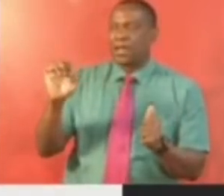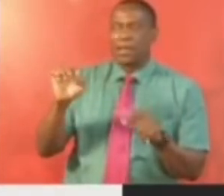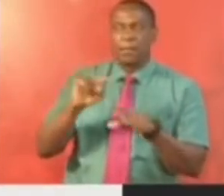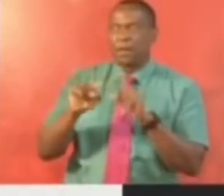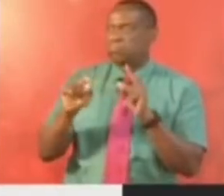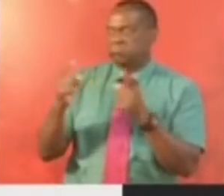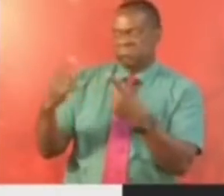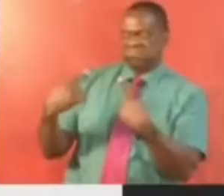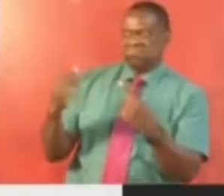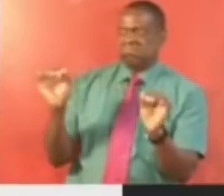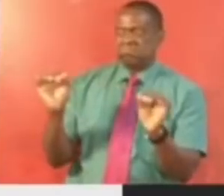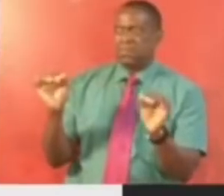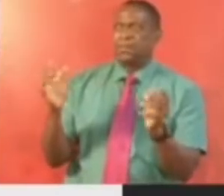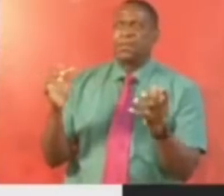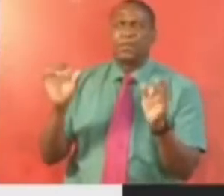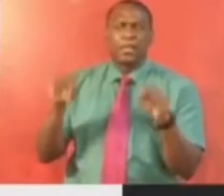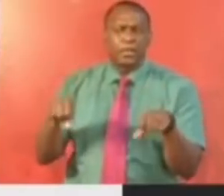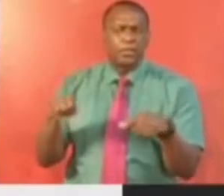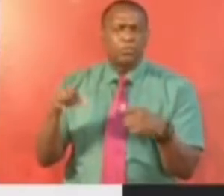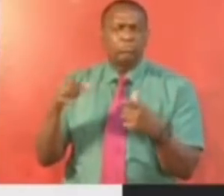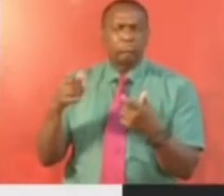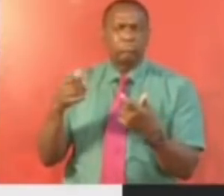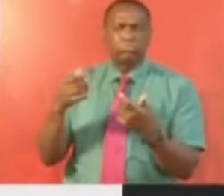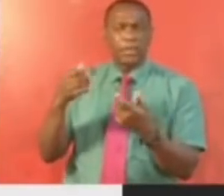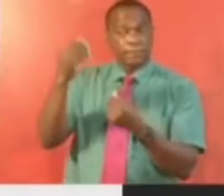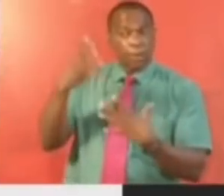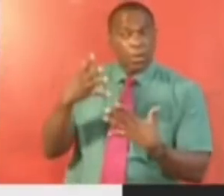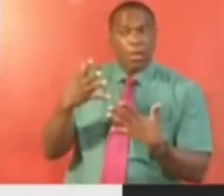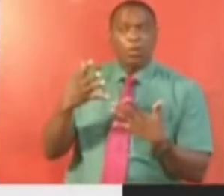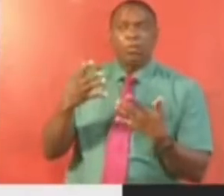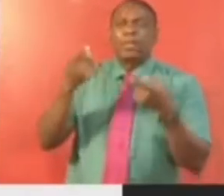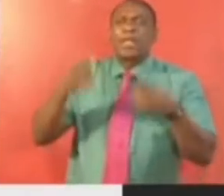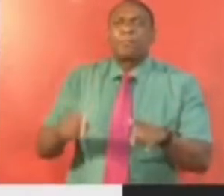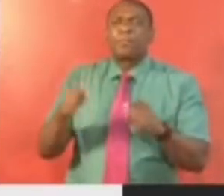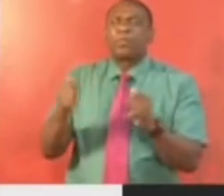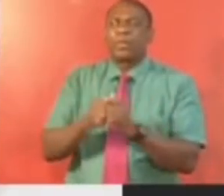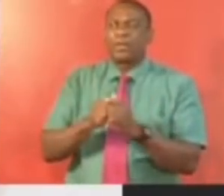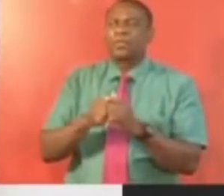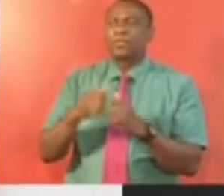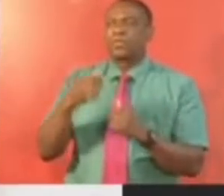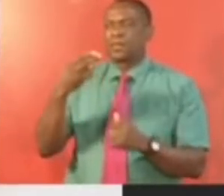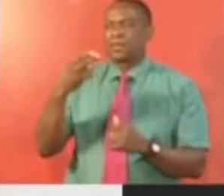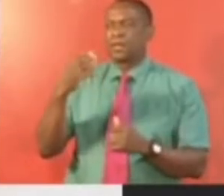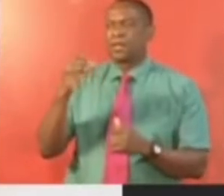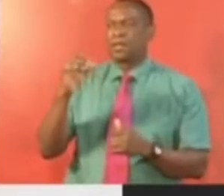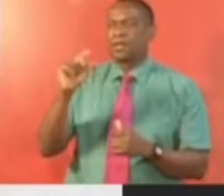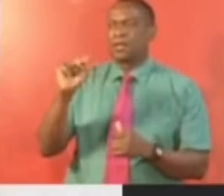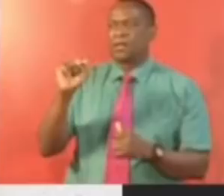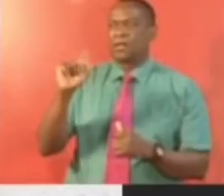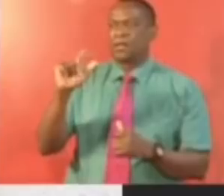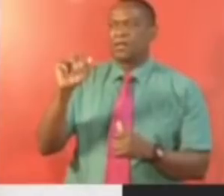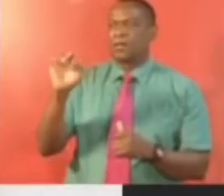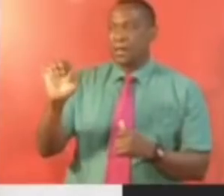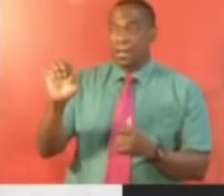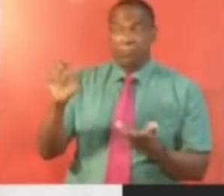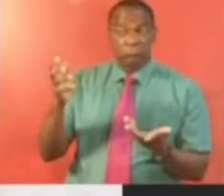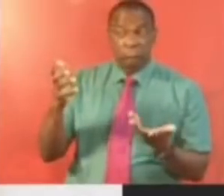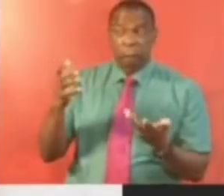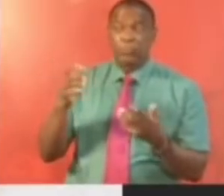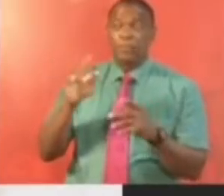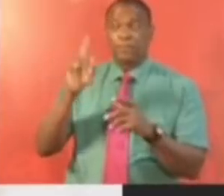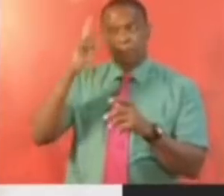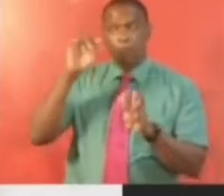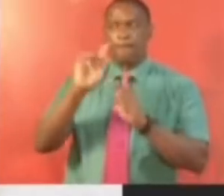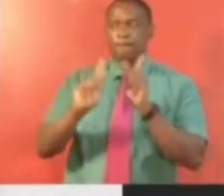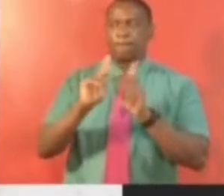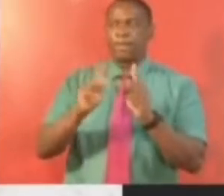is the status with the call lines, or what is the correct procedure for persons who are COVID positive and have